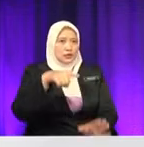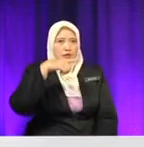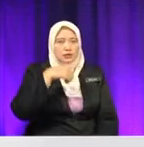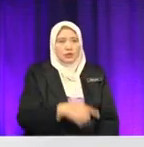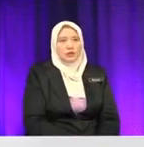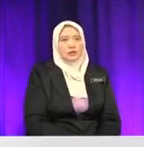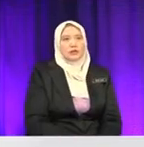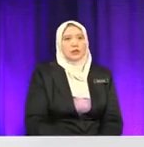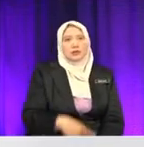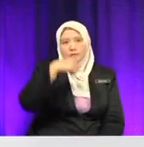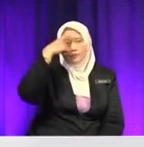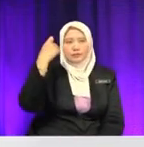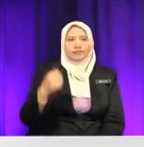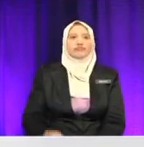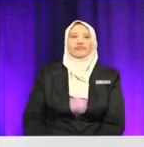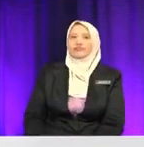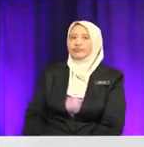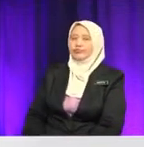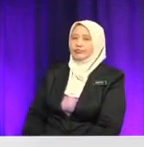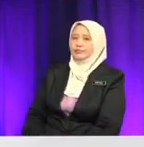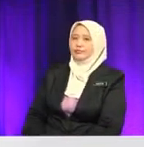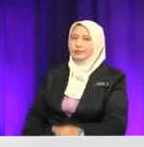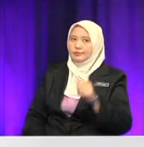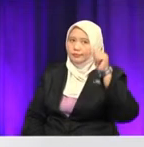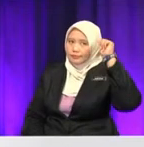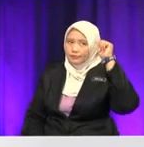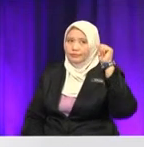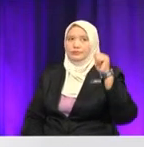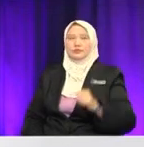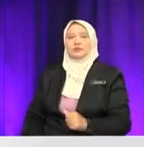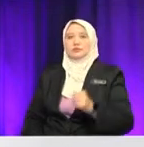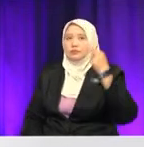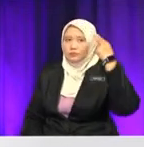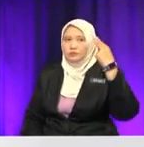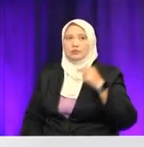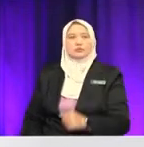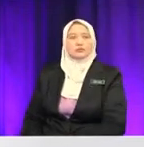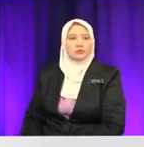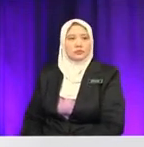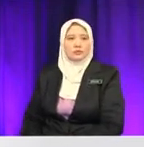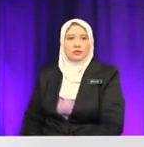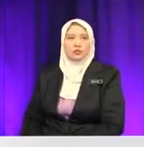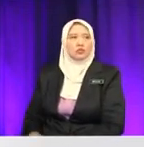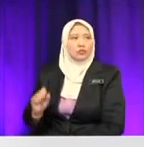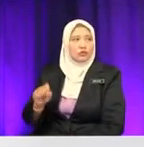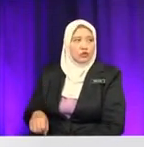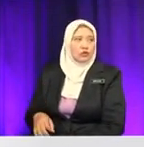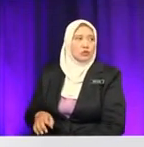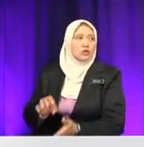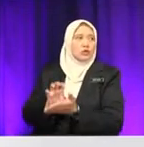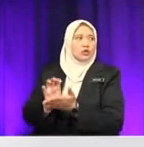I totally agree with you, Aiman. My second choice is causes trauma. This is because it